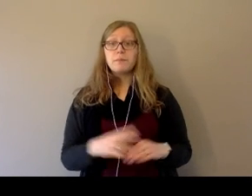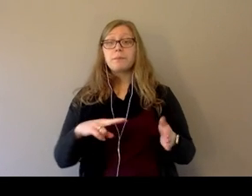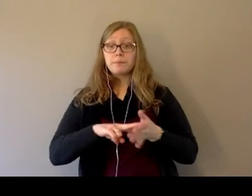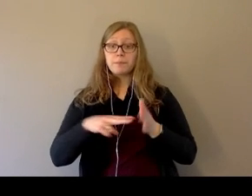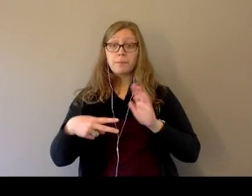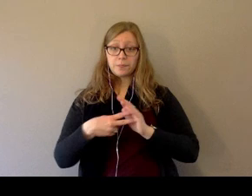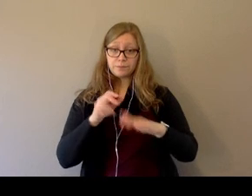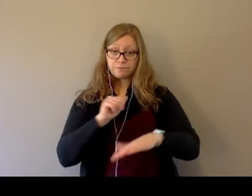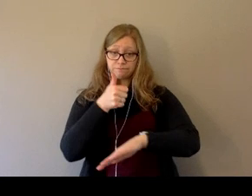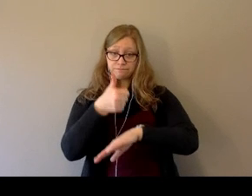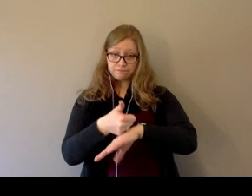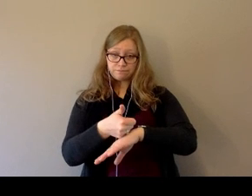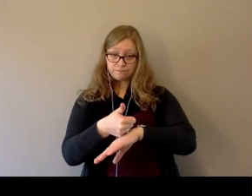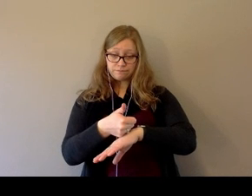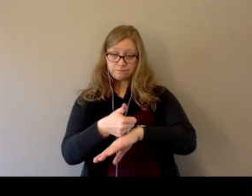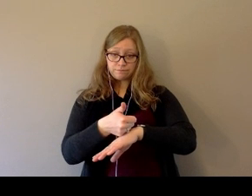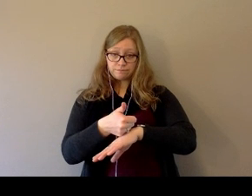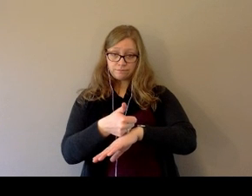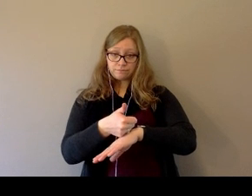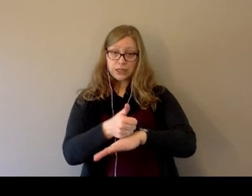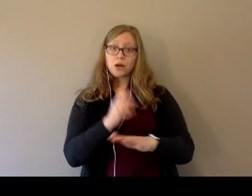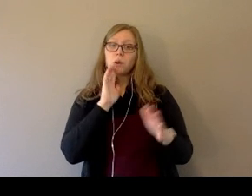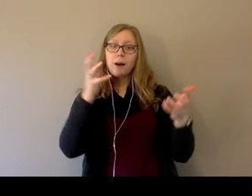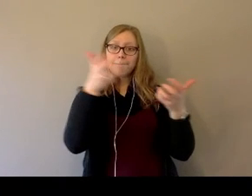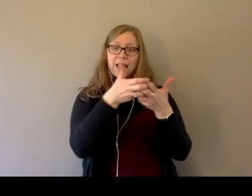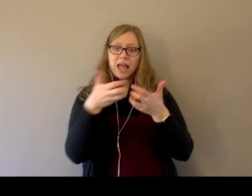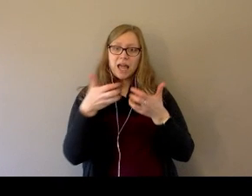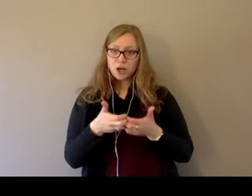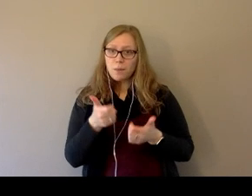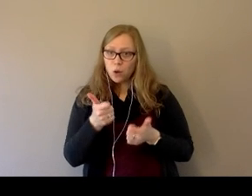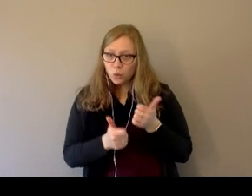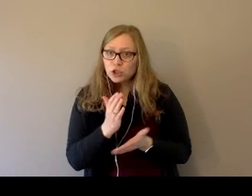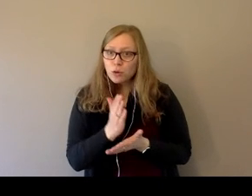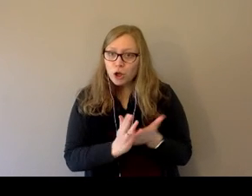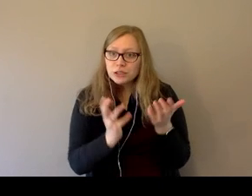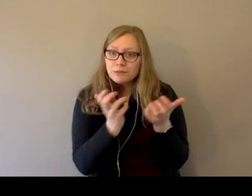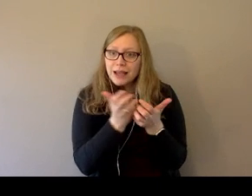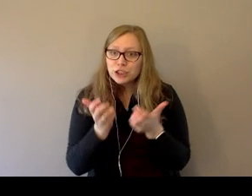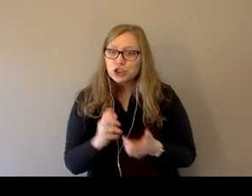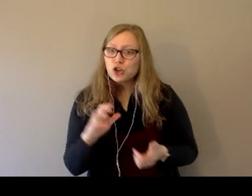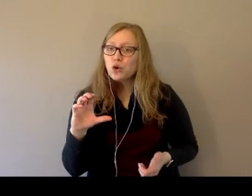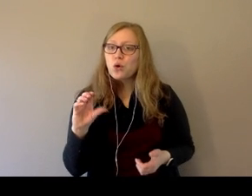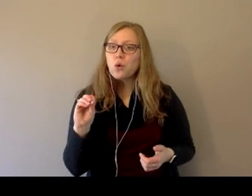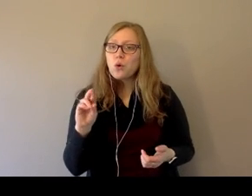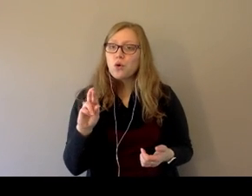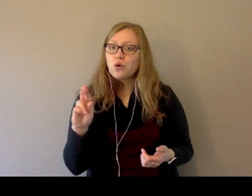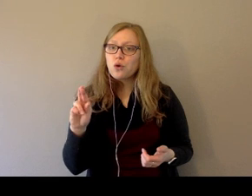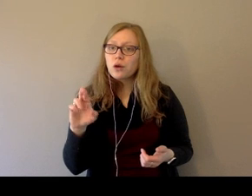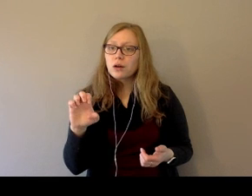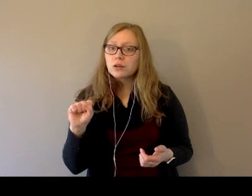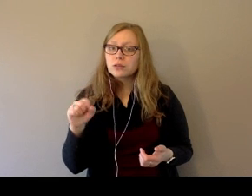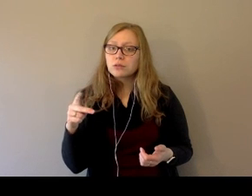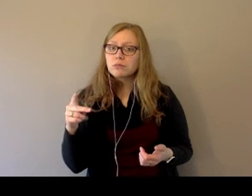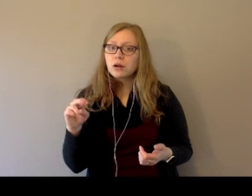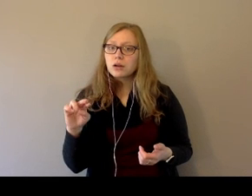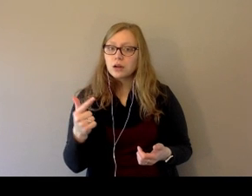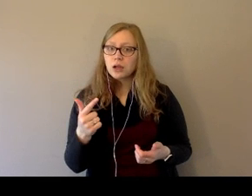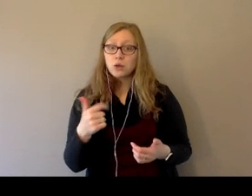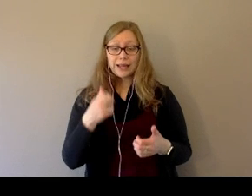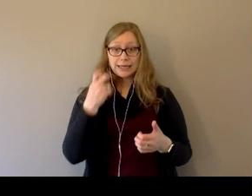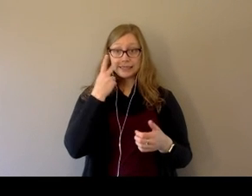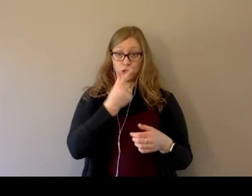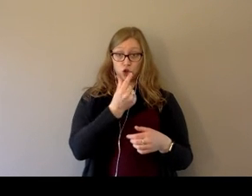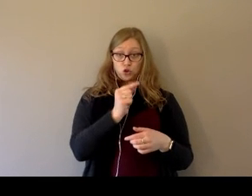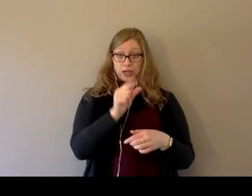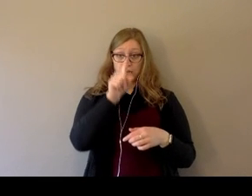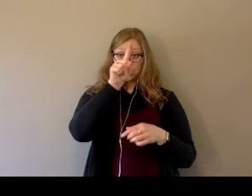to set this up, and we're going to match up the corresponding pieces. So I can see that this is the width of the actual room. Here's the